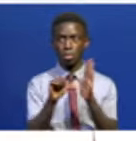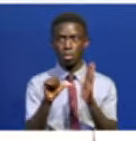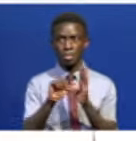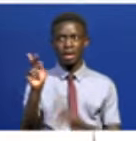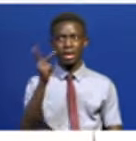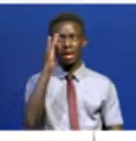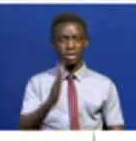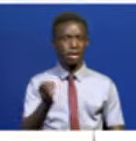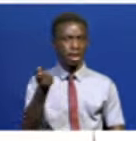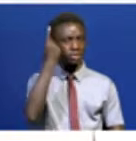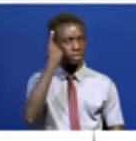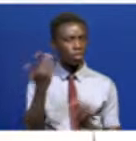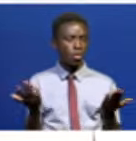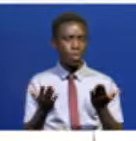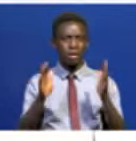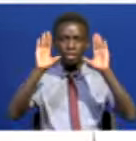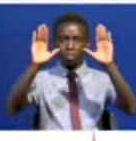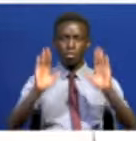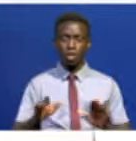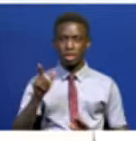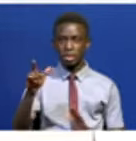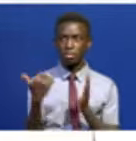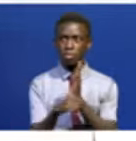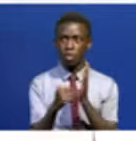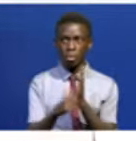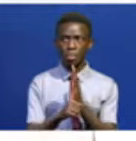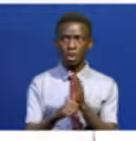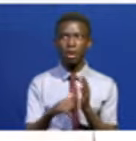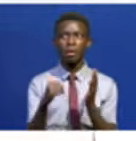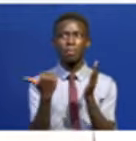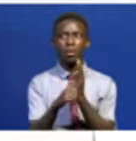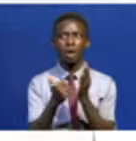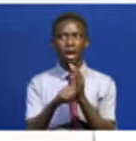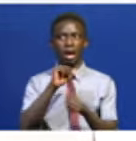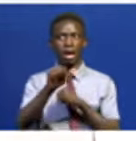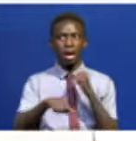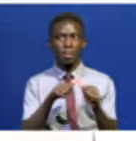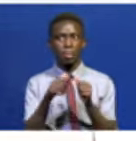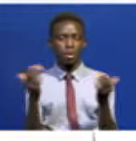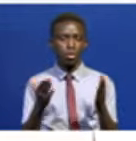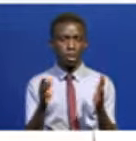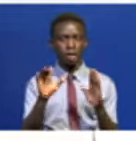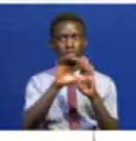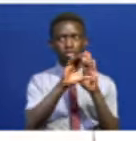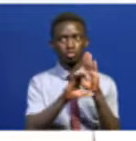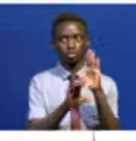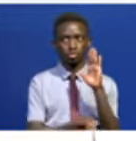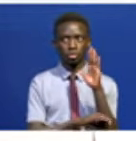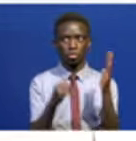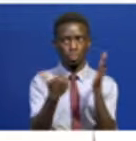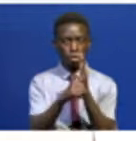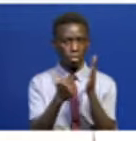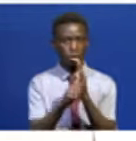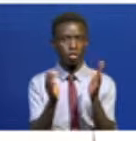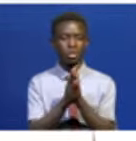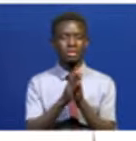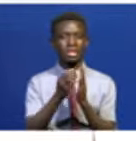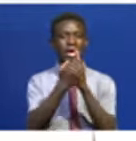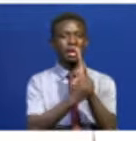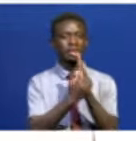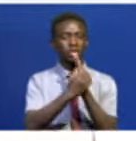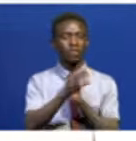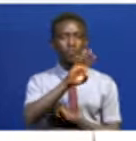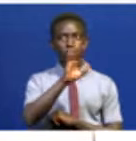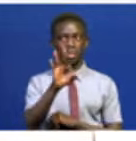Kenyans understanding the urgency of that matter, the issues to do with the outstanding constitutional issues under Article 43 of the Constitution,